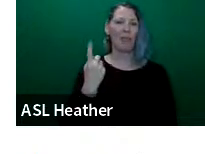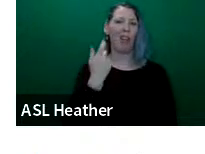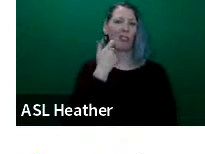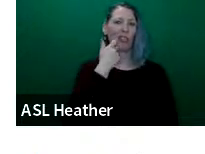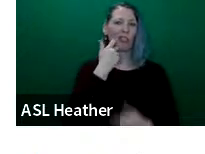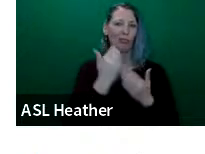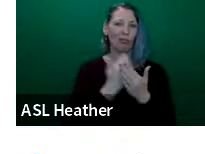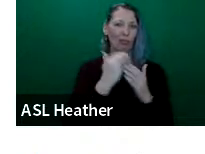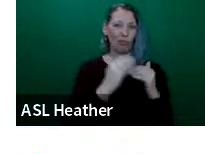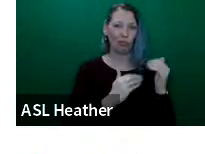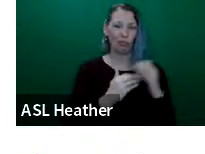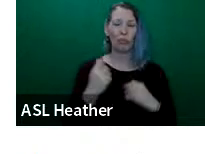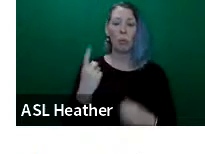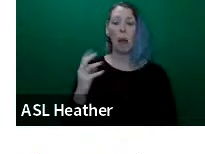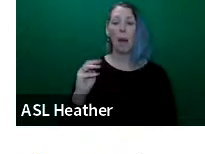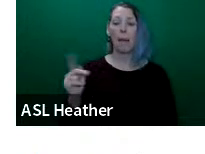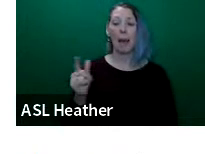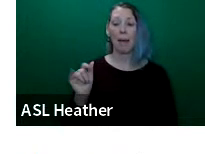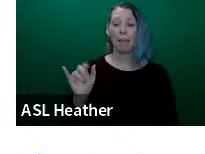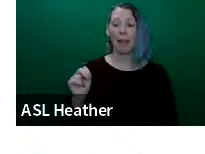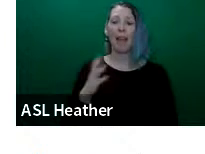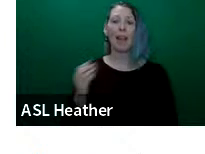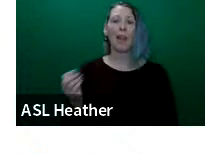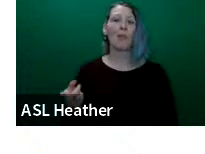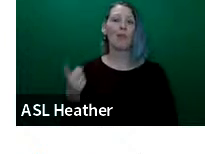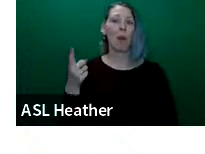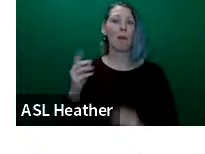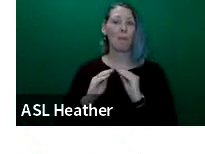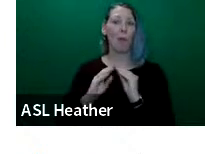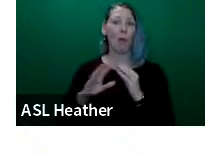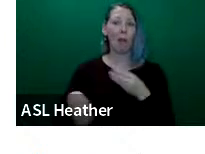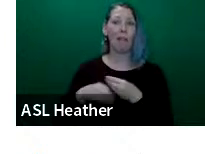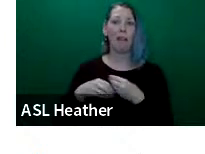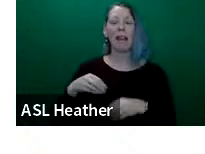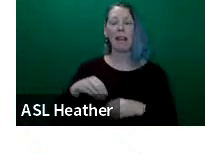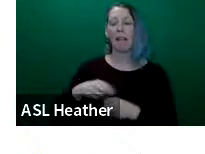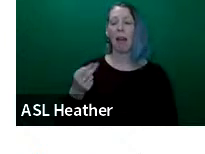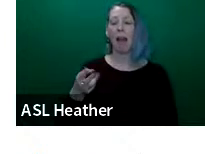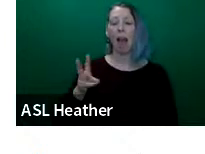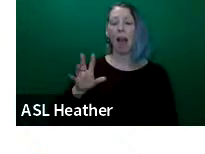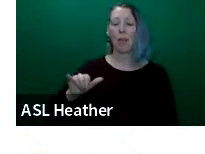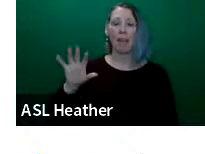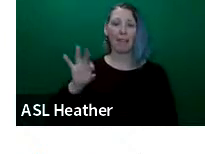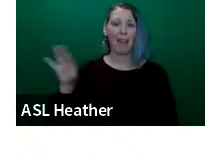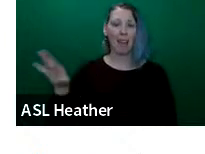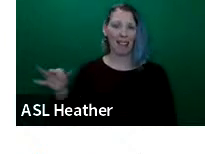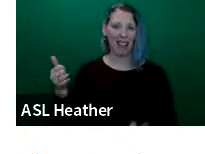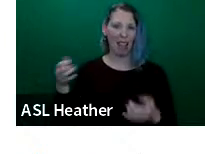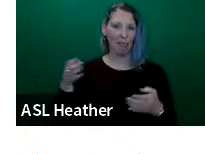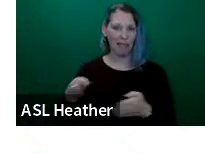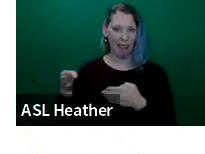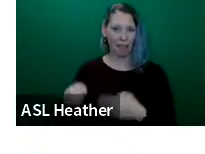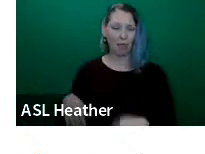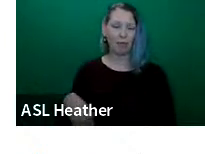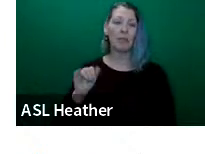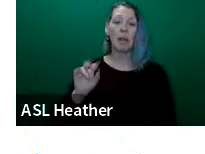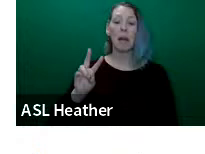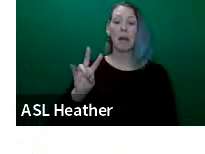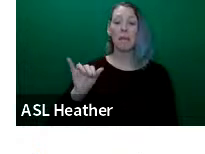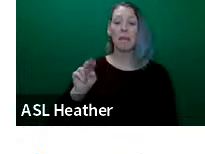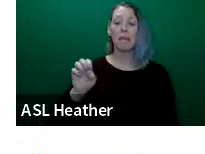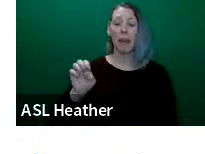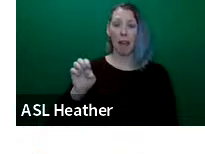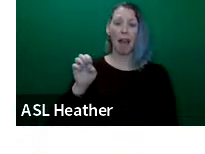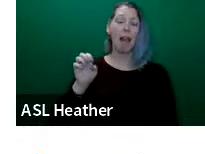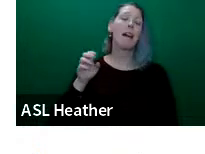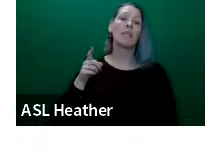Plain, and we have one in planning, the Highway 99 alignment. The Vine and C-Tran Express bus service provide frequent